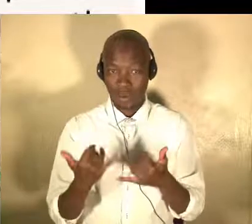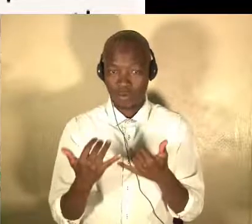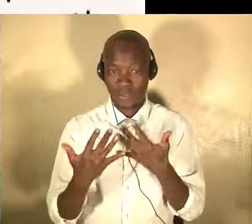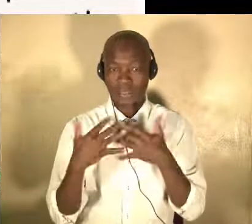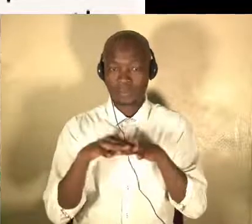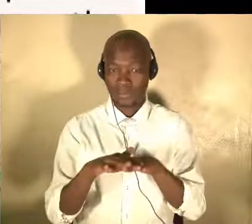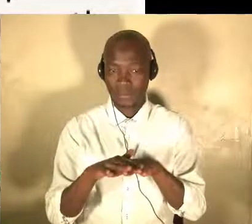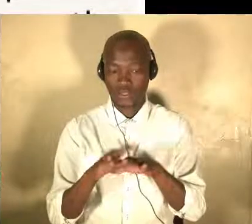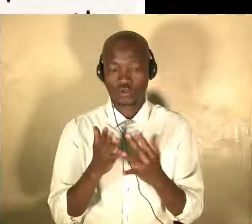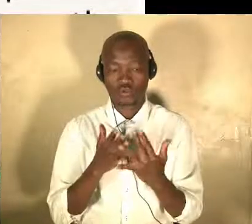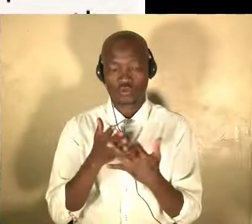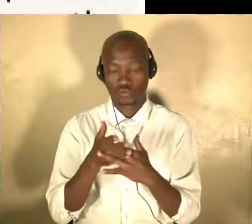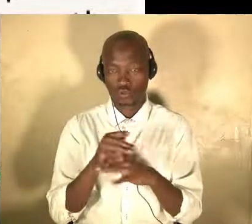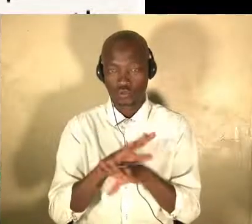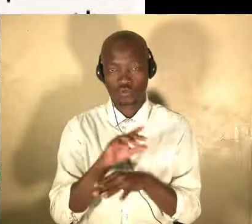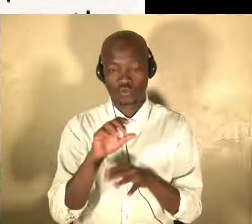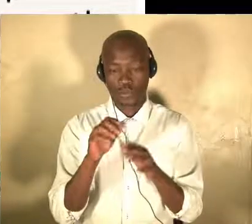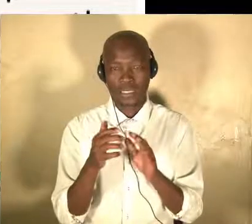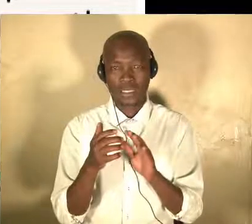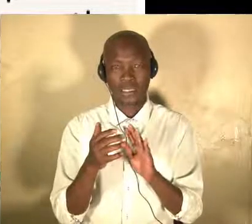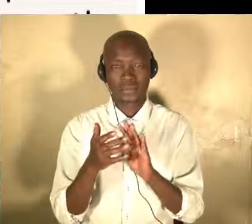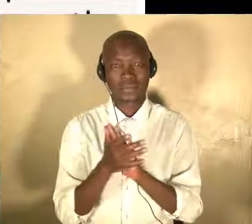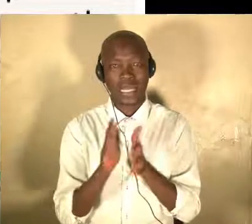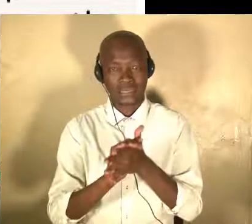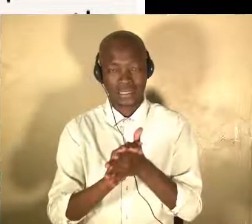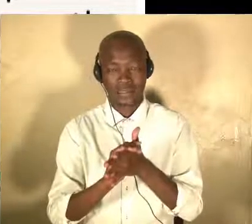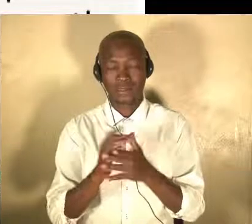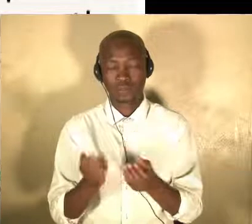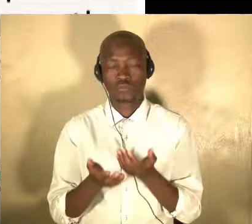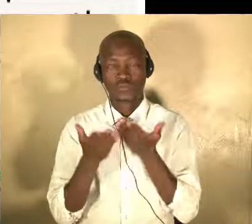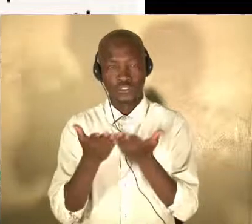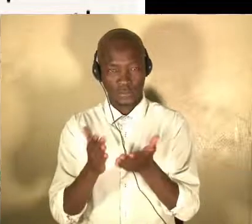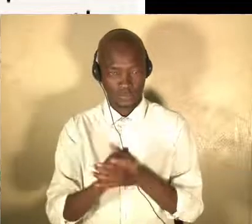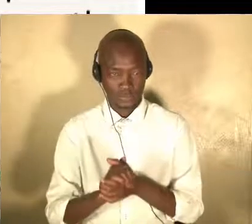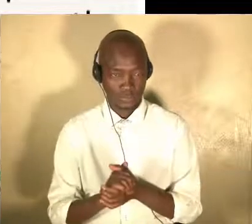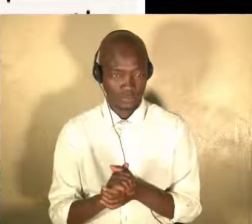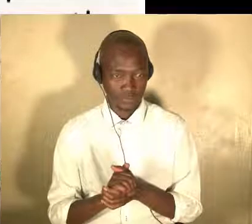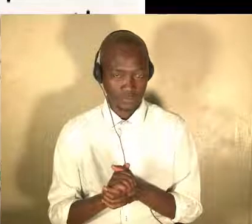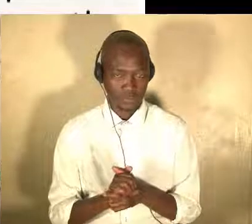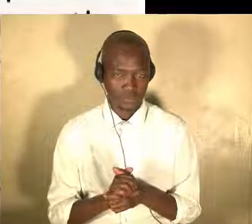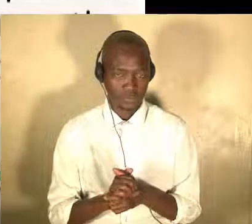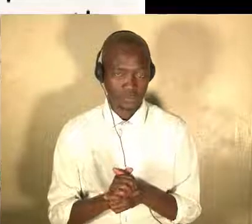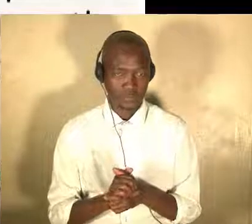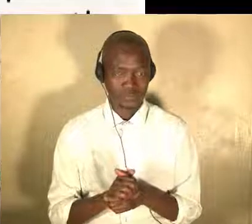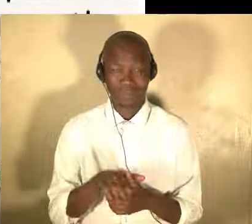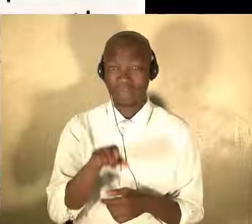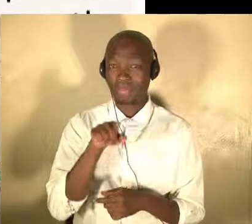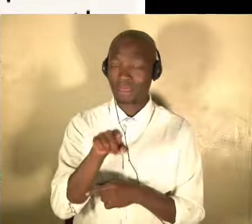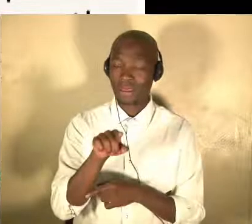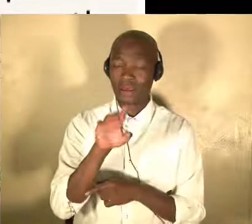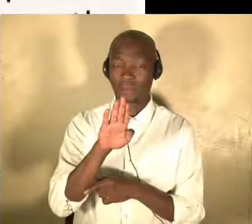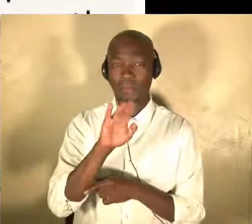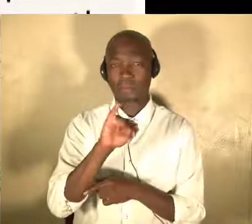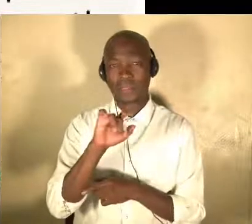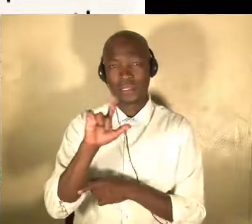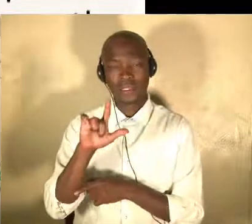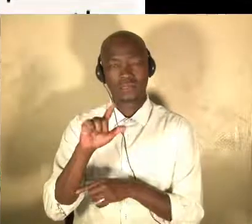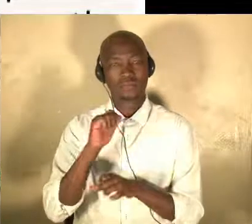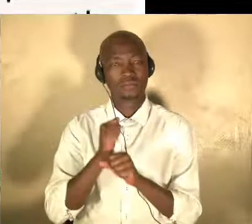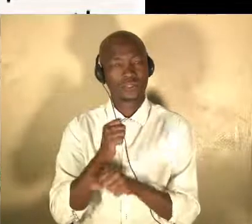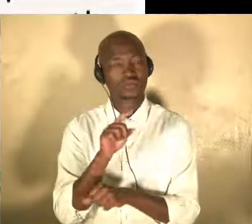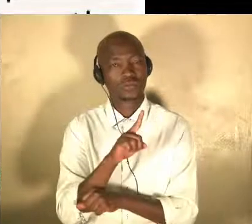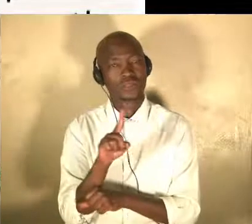implemented through the SASSA provisions. And the bill then makes